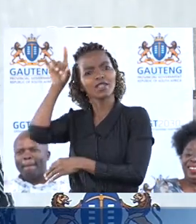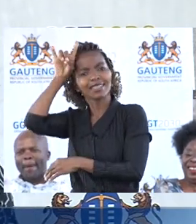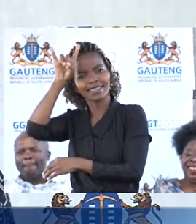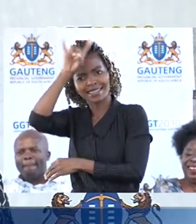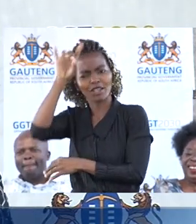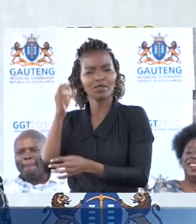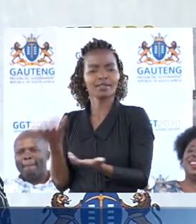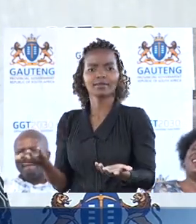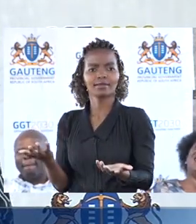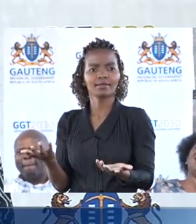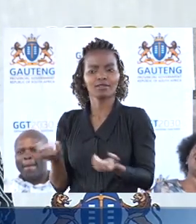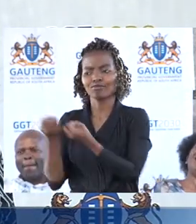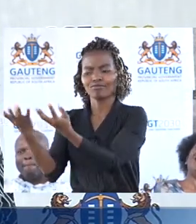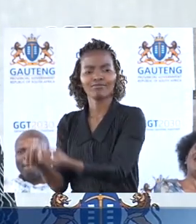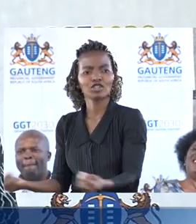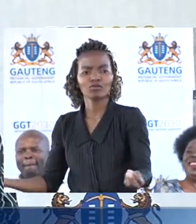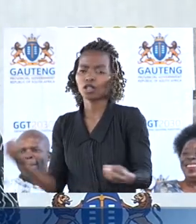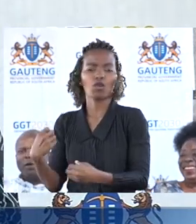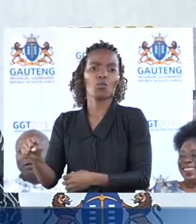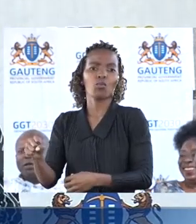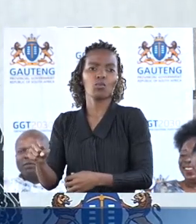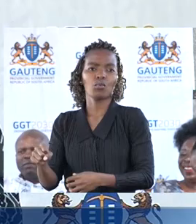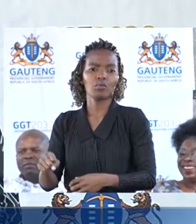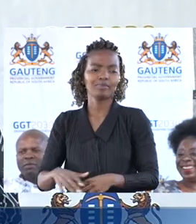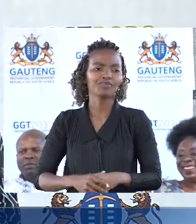asile mo dikolong tsa rena.